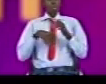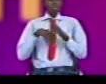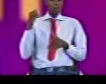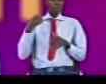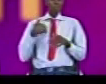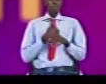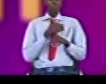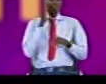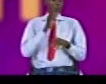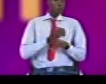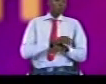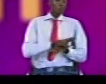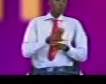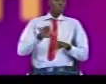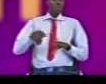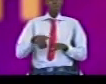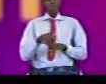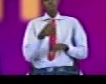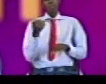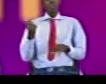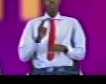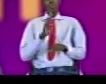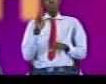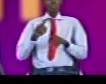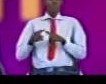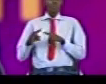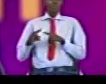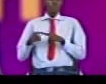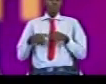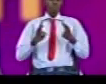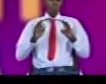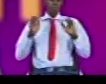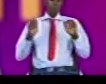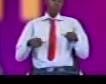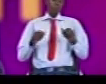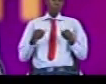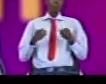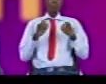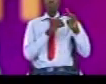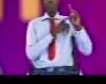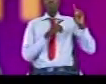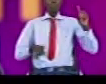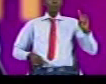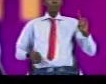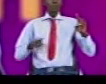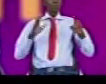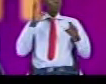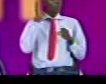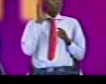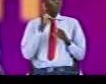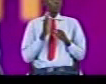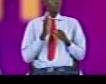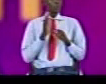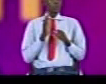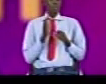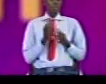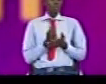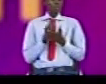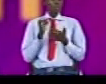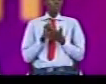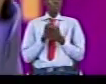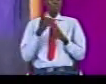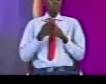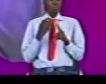others, we'll call others, using every means available. And that, oh God, we'll all gather that day from tomorrow,